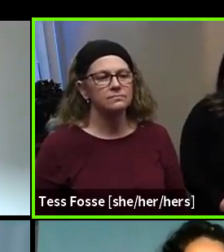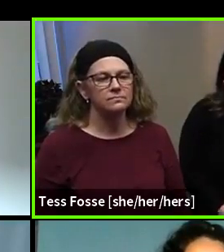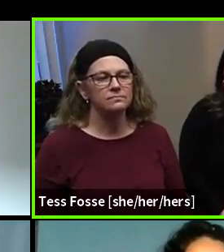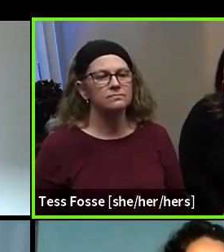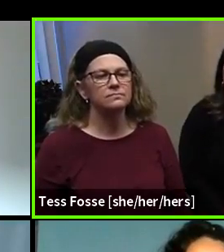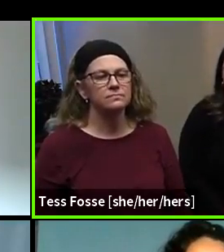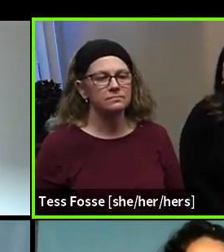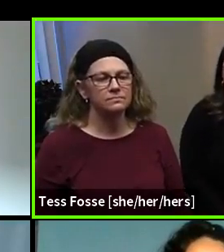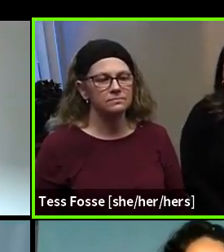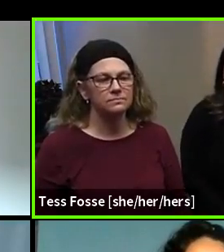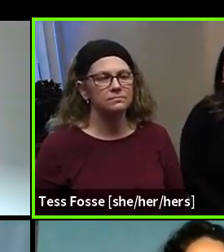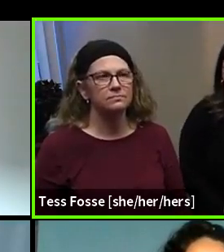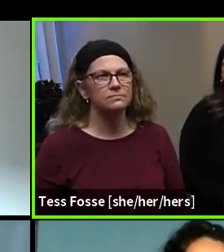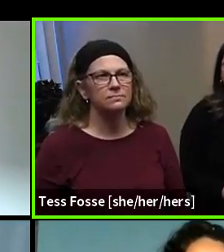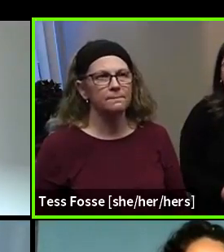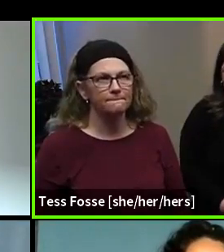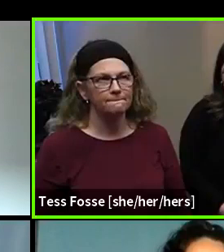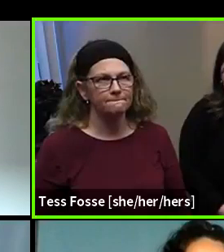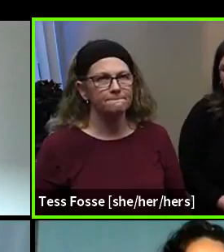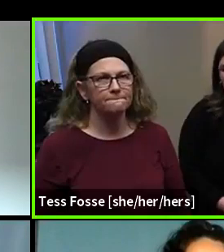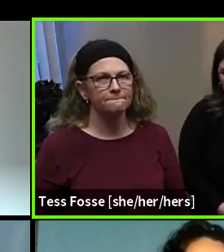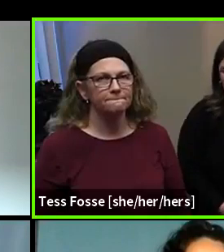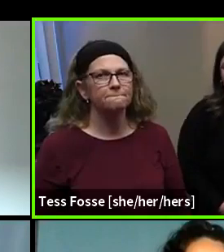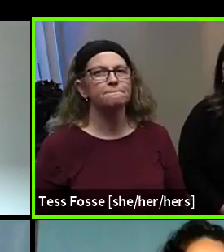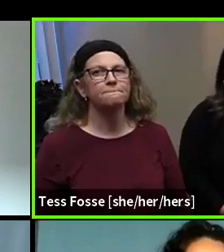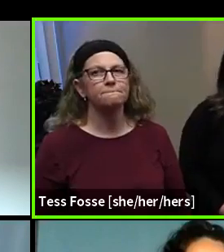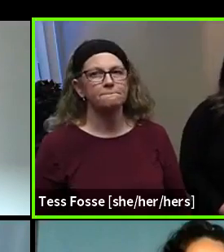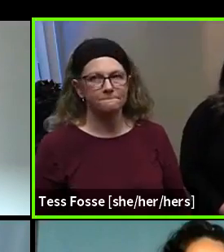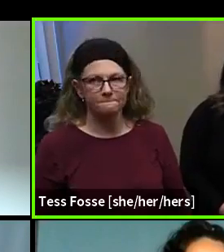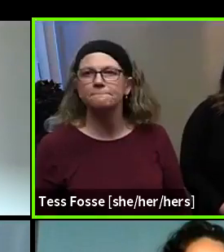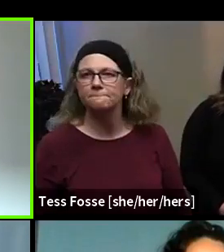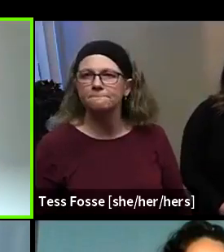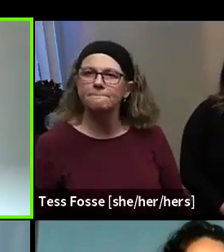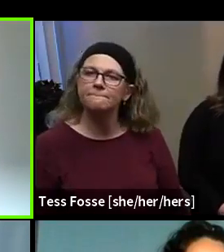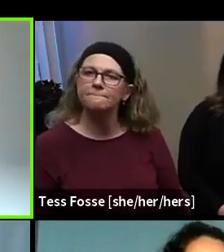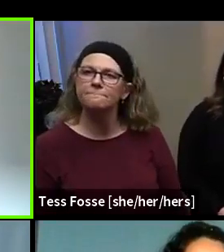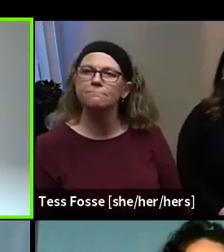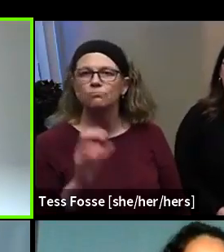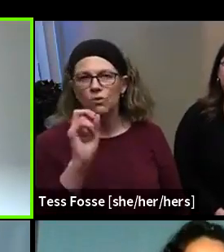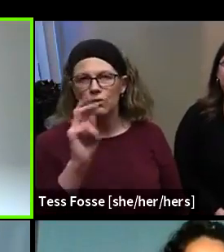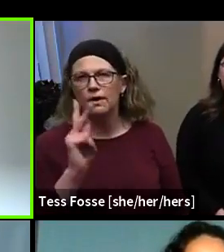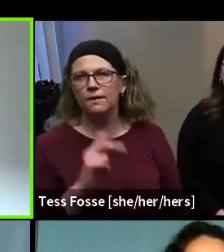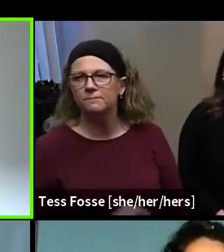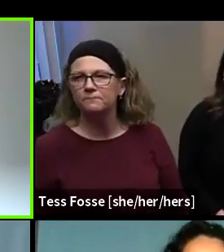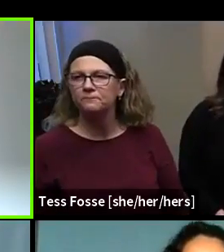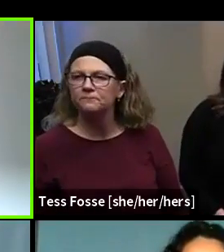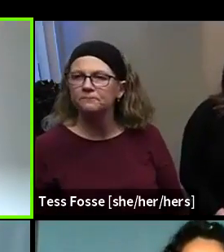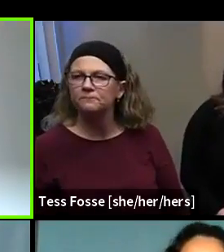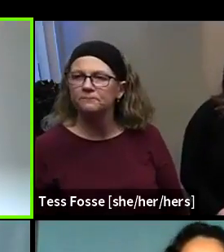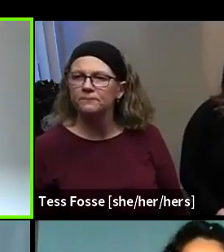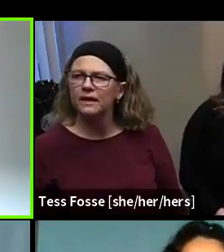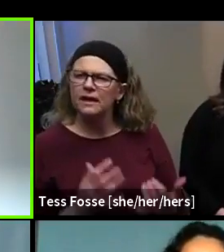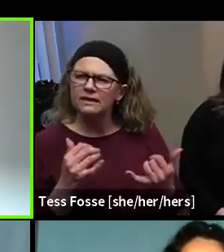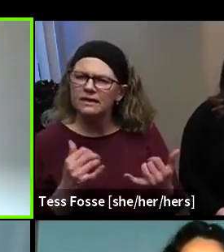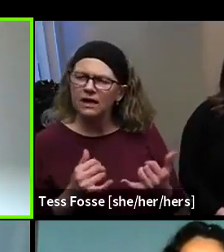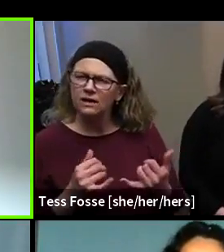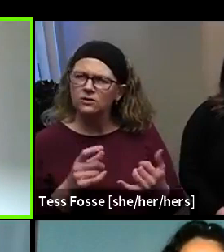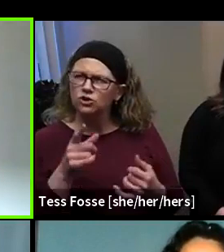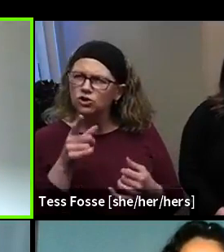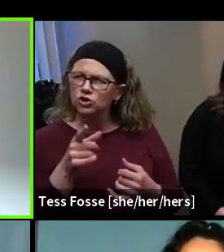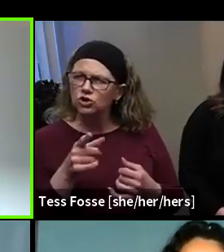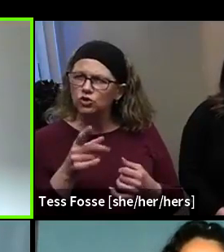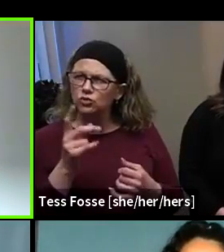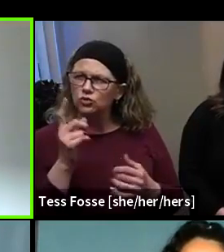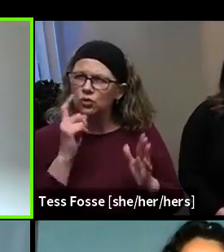native people major in an ASL specialist degree. Okay. Now, do you see a lot of